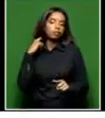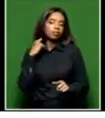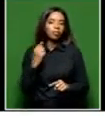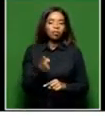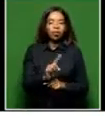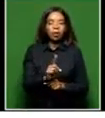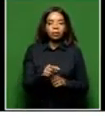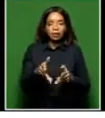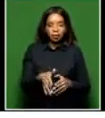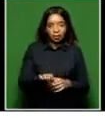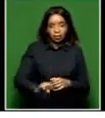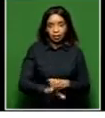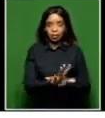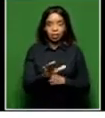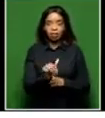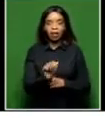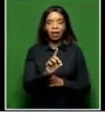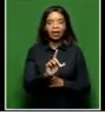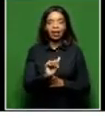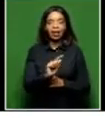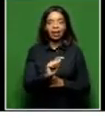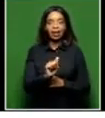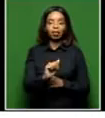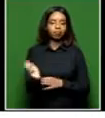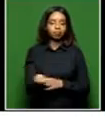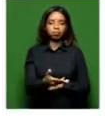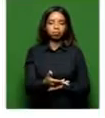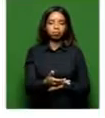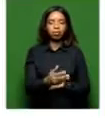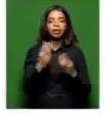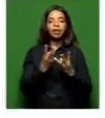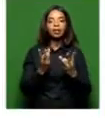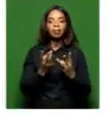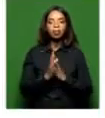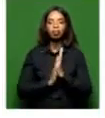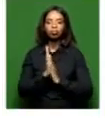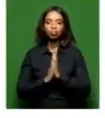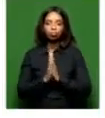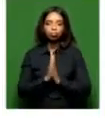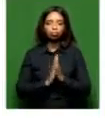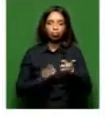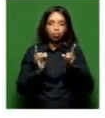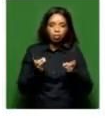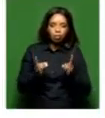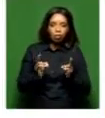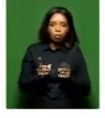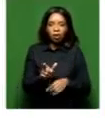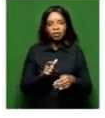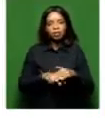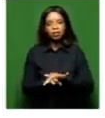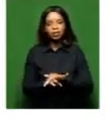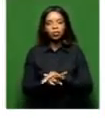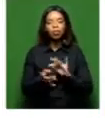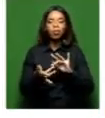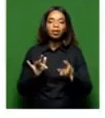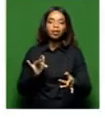the data in South Africa, data is very expensive in South Africa. So our people are not as much exposed to the